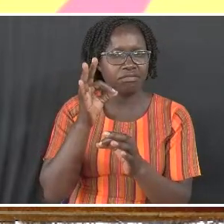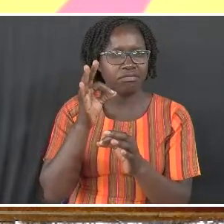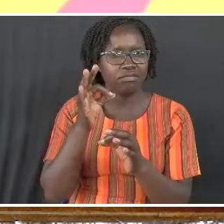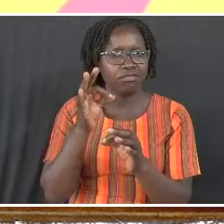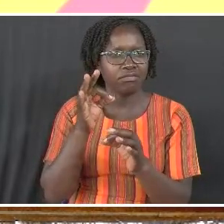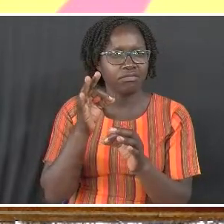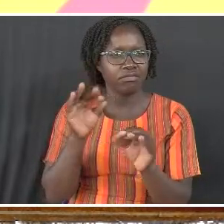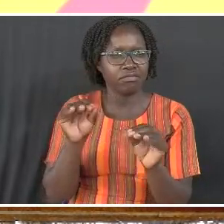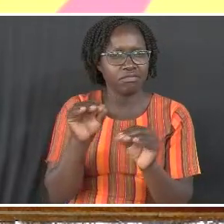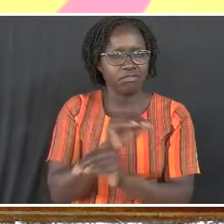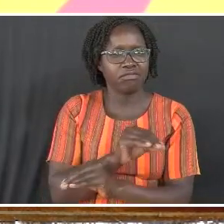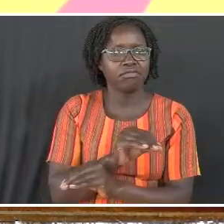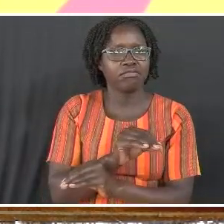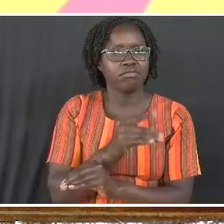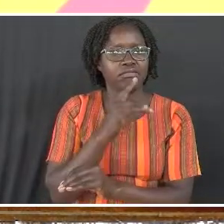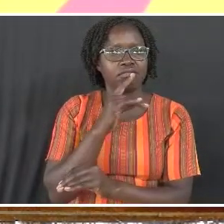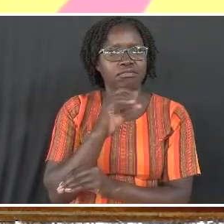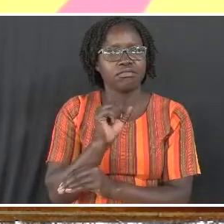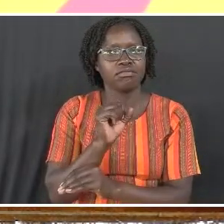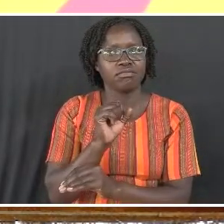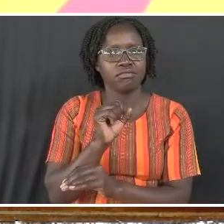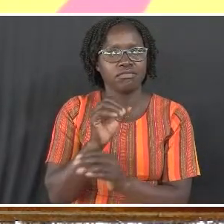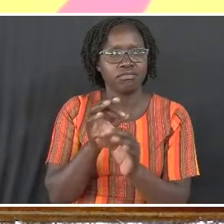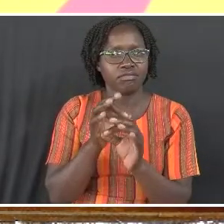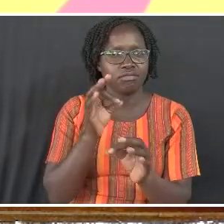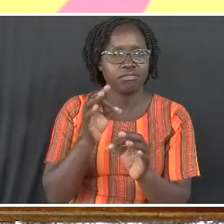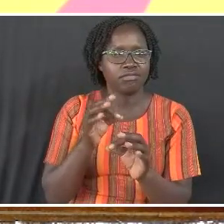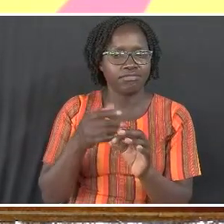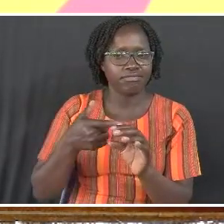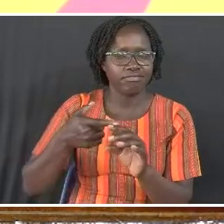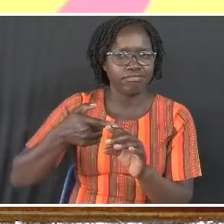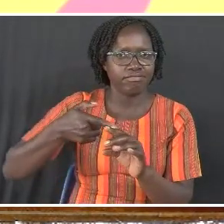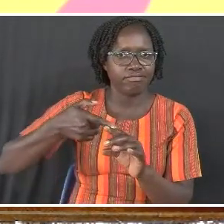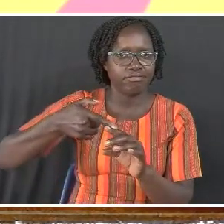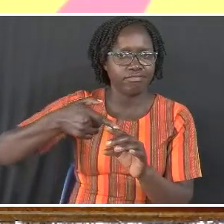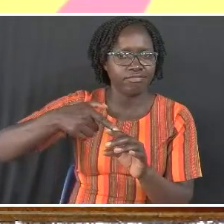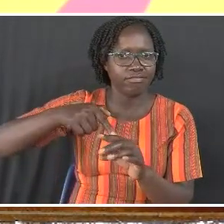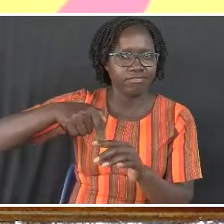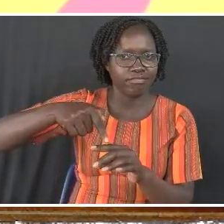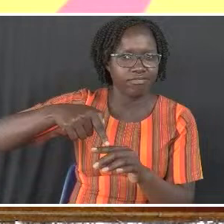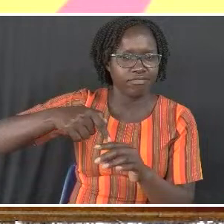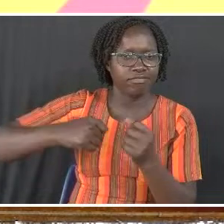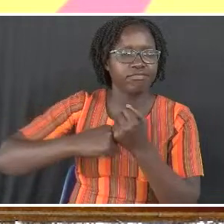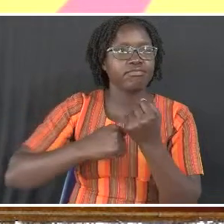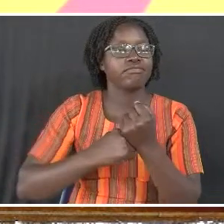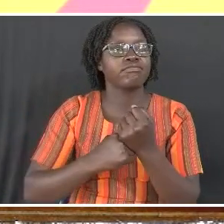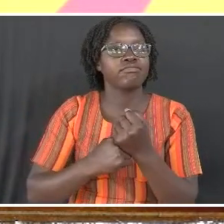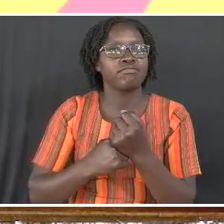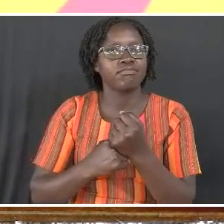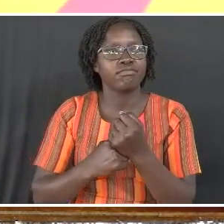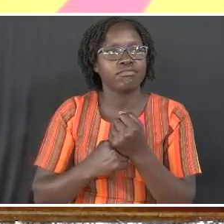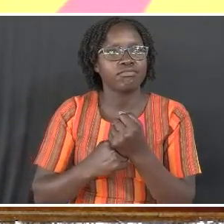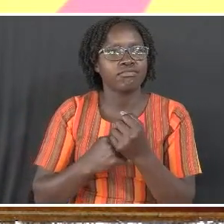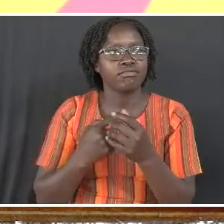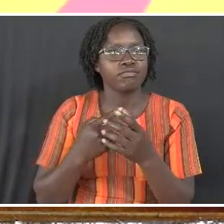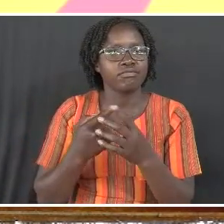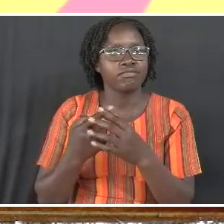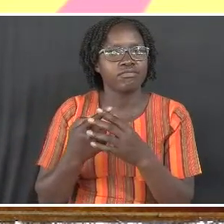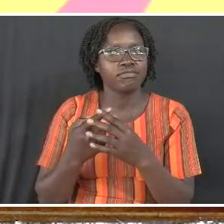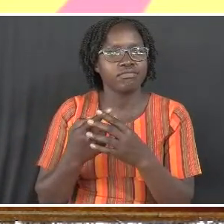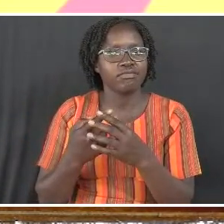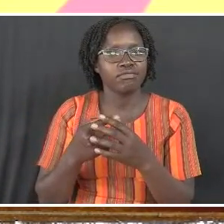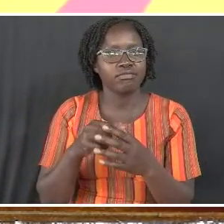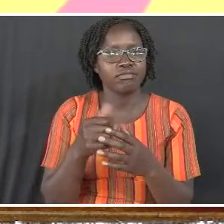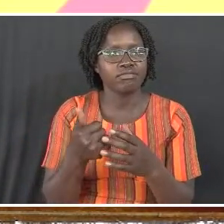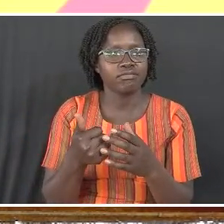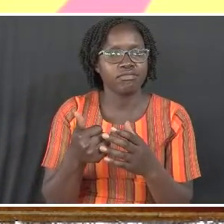permanent replacement. So we drill the bone, there is a support we put, and then we put